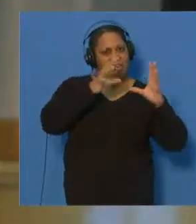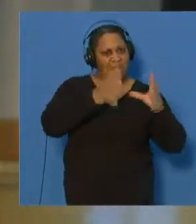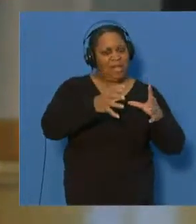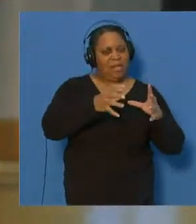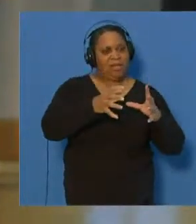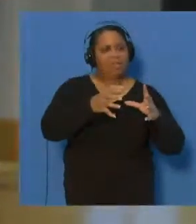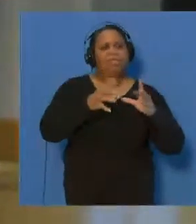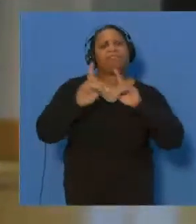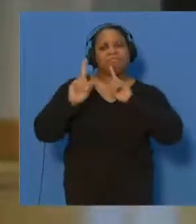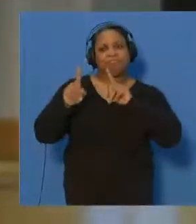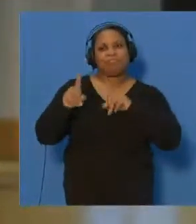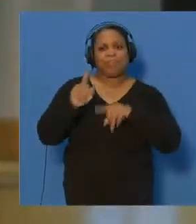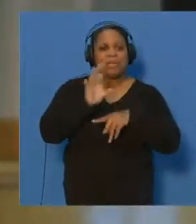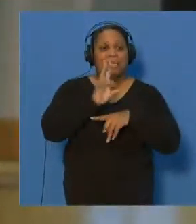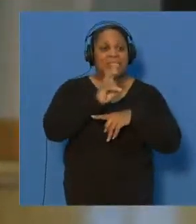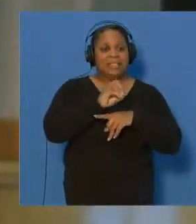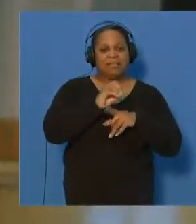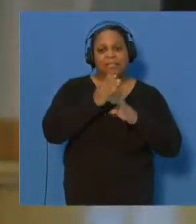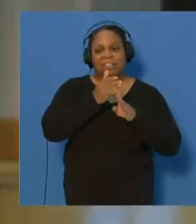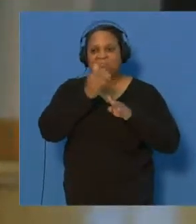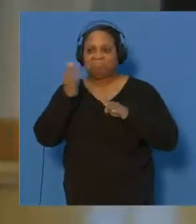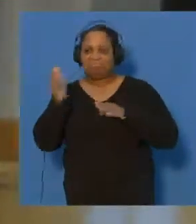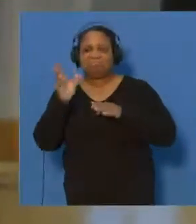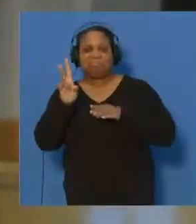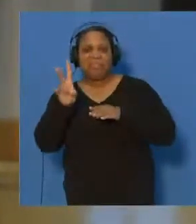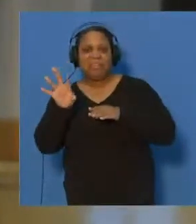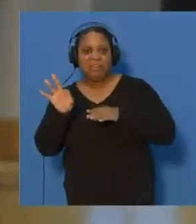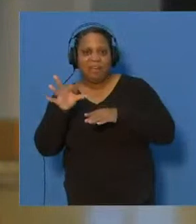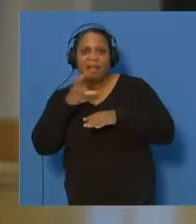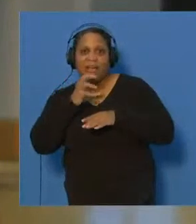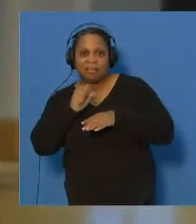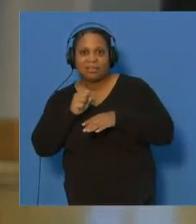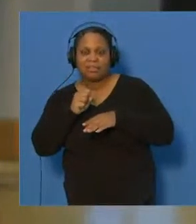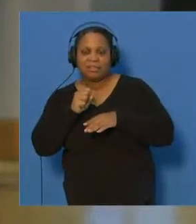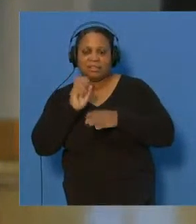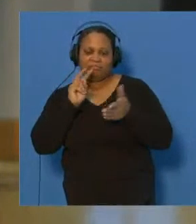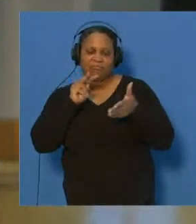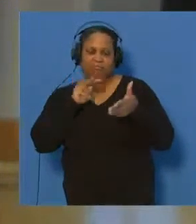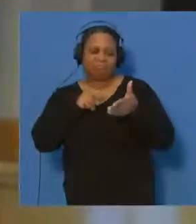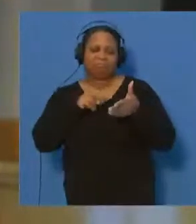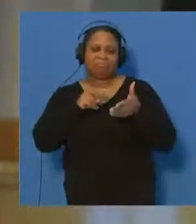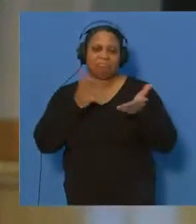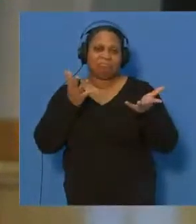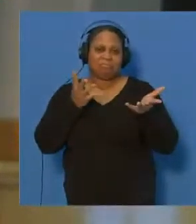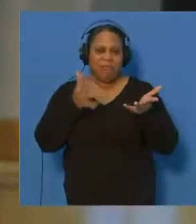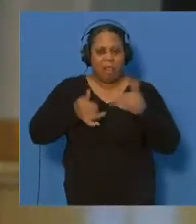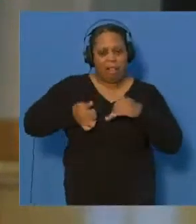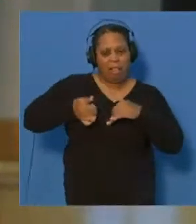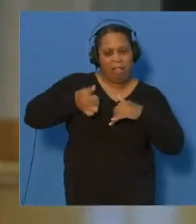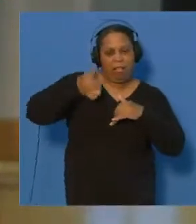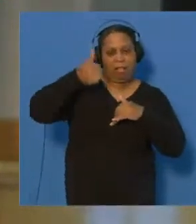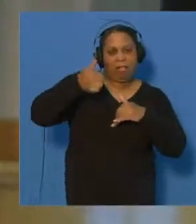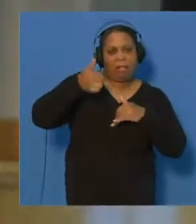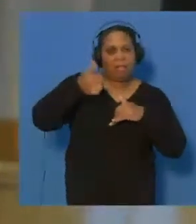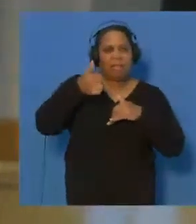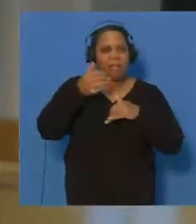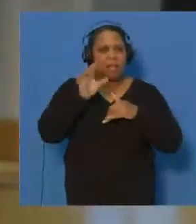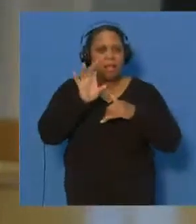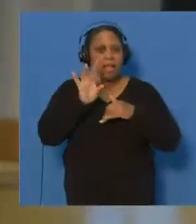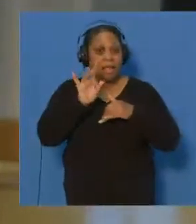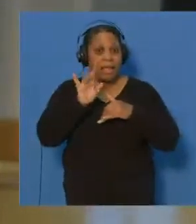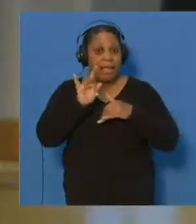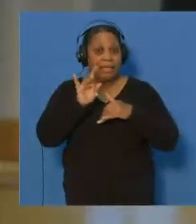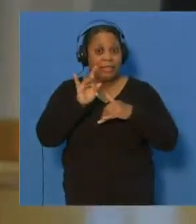between 70 and 79 years of age, we are looking at the peak of 18